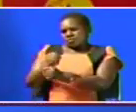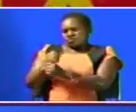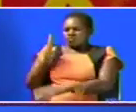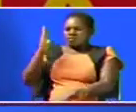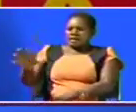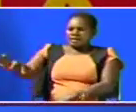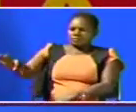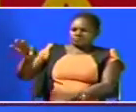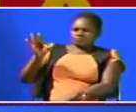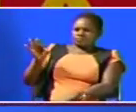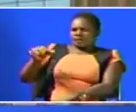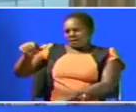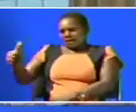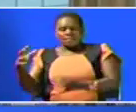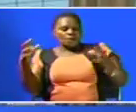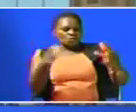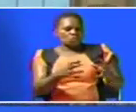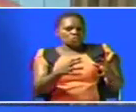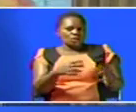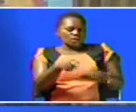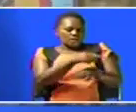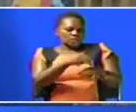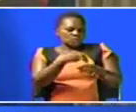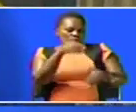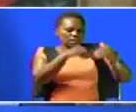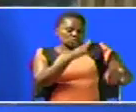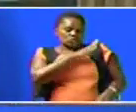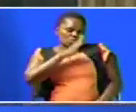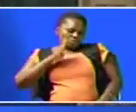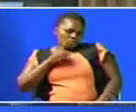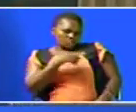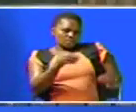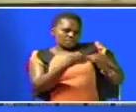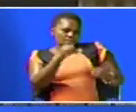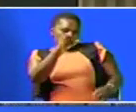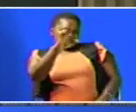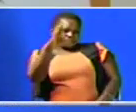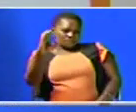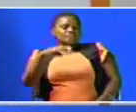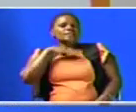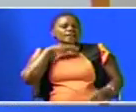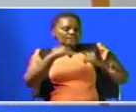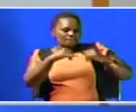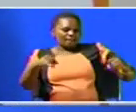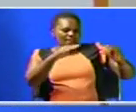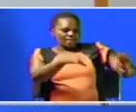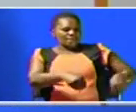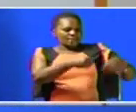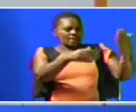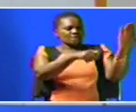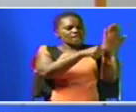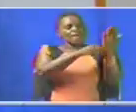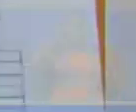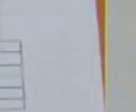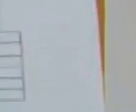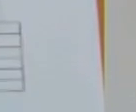direct nomination, another faction led by the National Elections Board met the IEBC deadline yesterday and forwarded the names